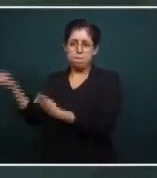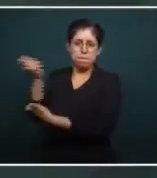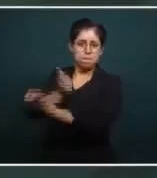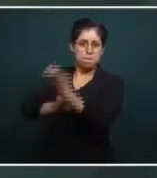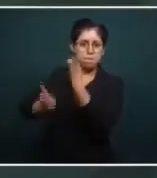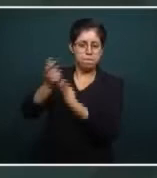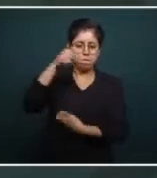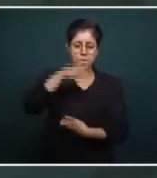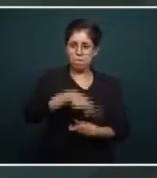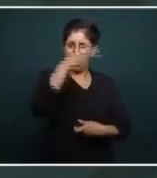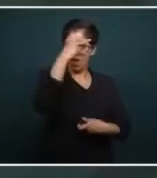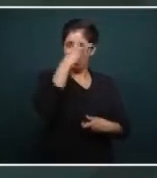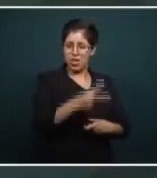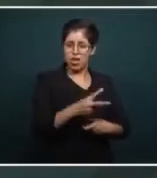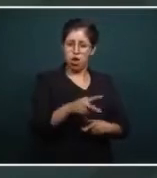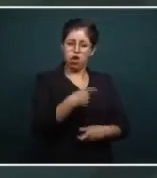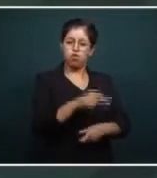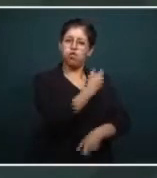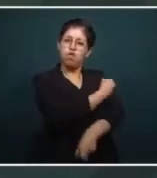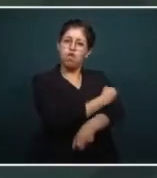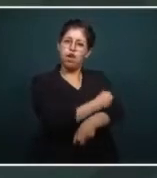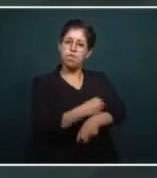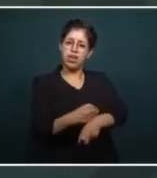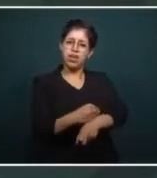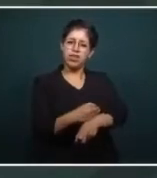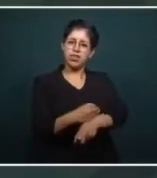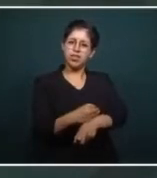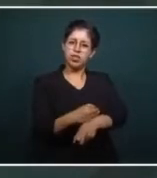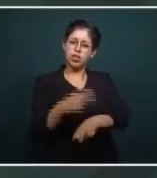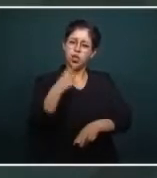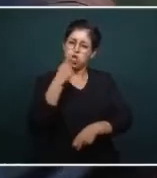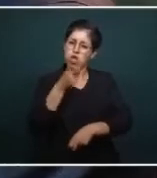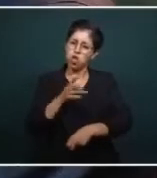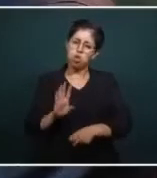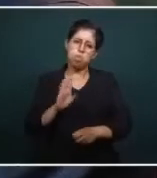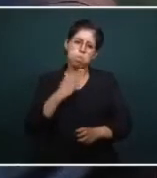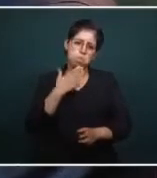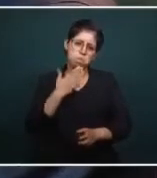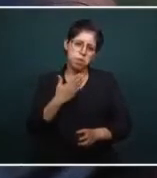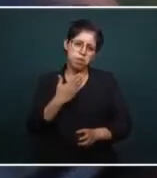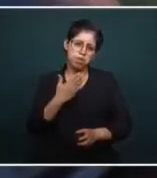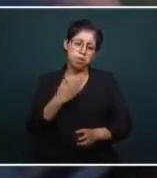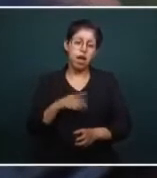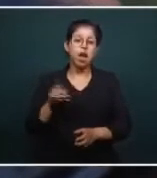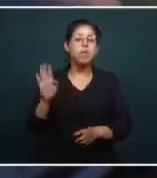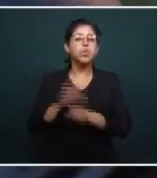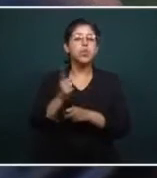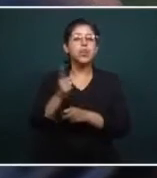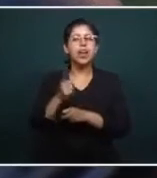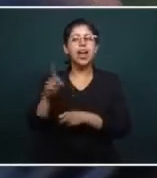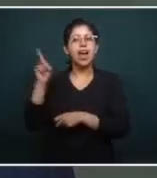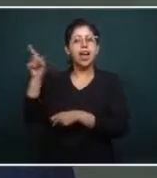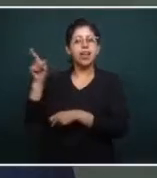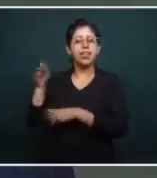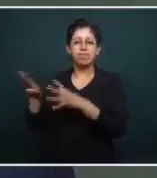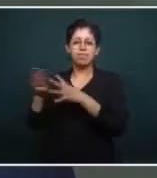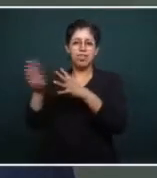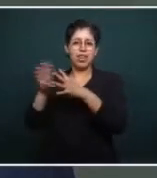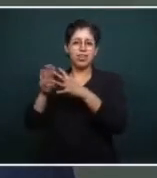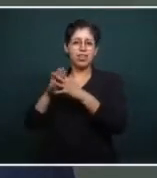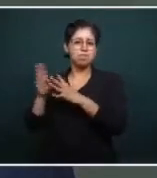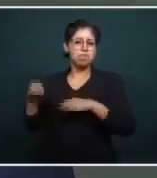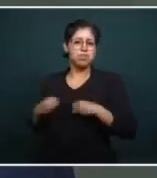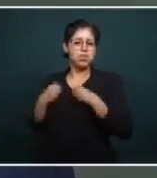of money that Yo comes les into our llamo country. Los héroes vivientes, I call them the living nuestros heroes, paisanos, our people, migrantes.